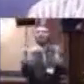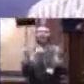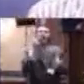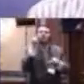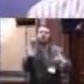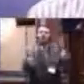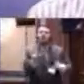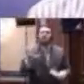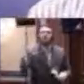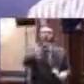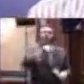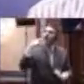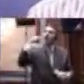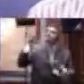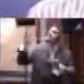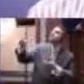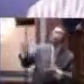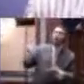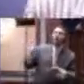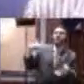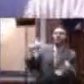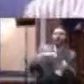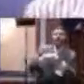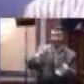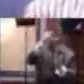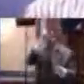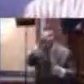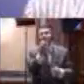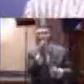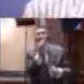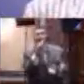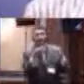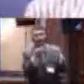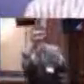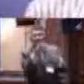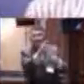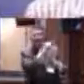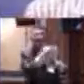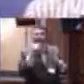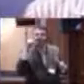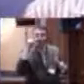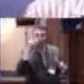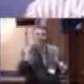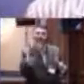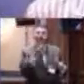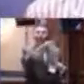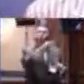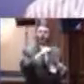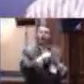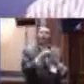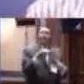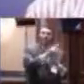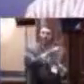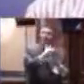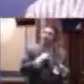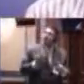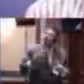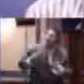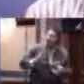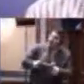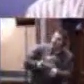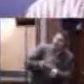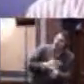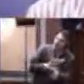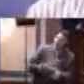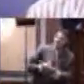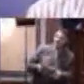it a religious minority or an ethnic minority, feel alienated. And we don't need to see that. And decentralization does not harm